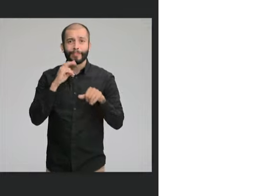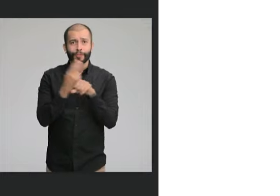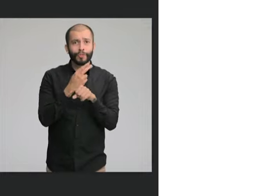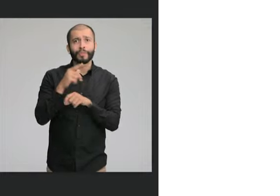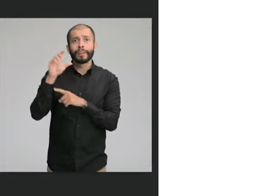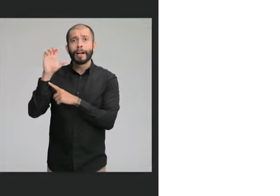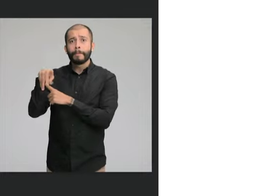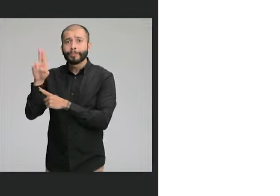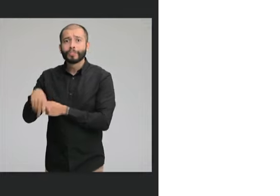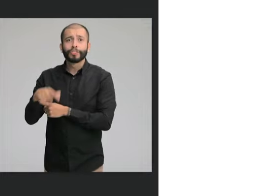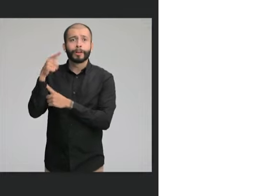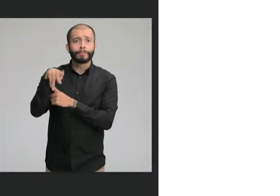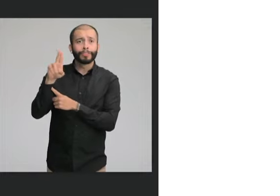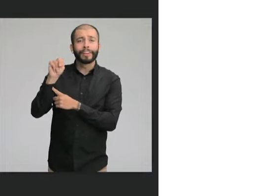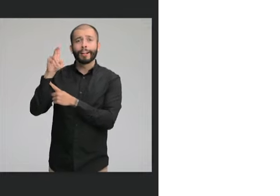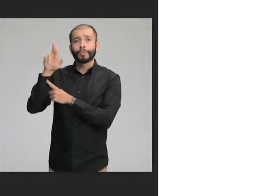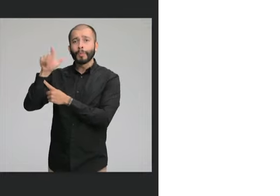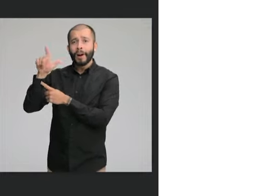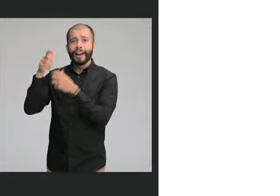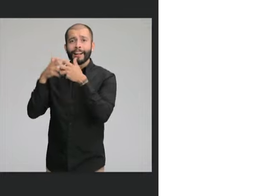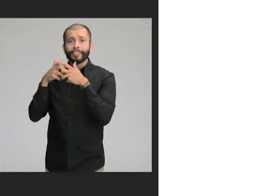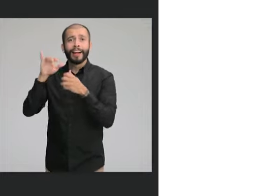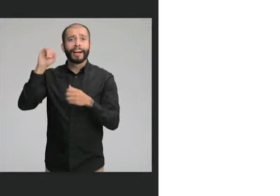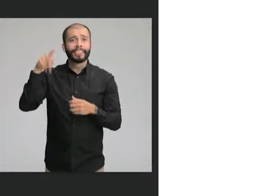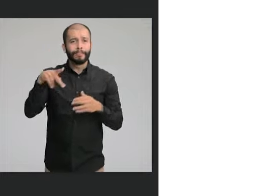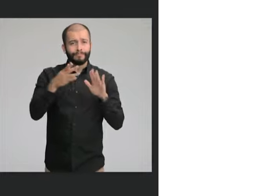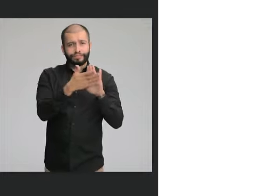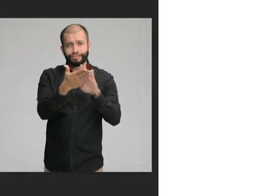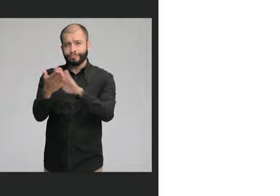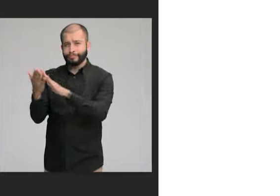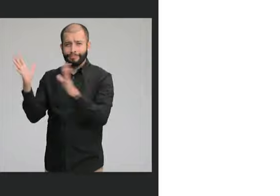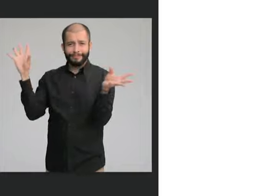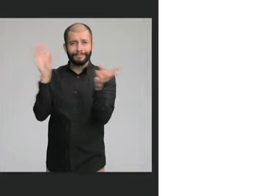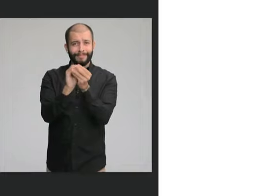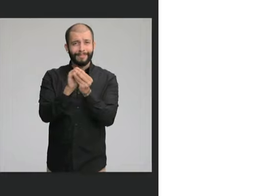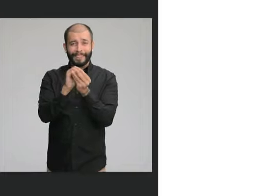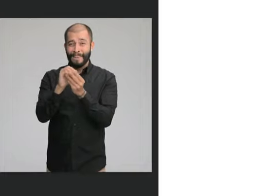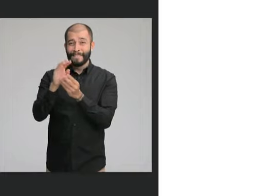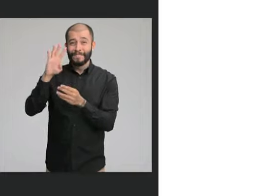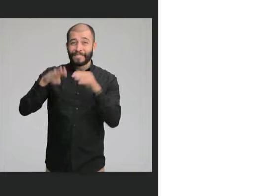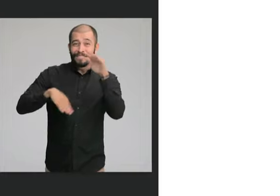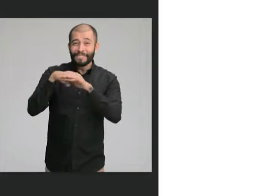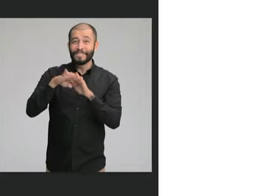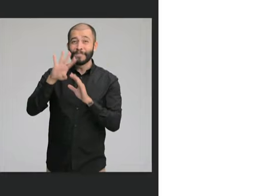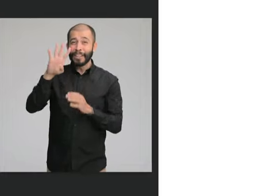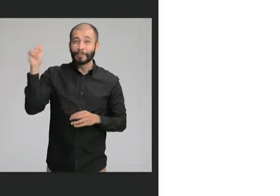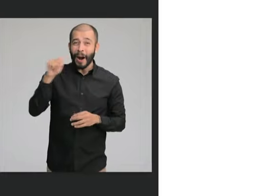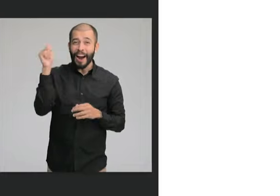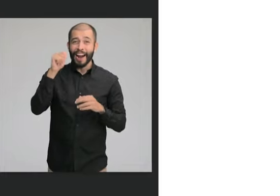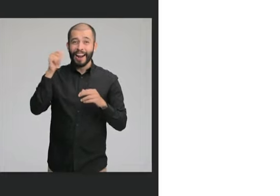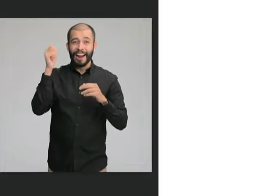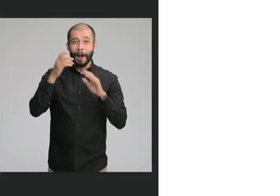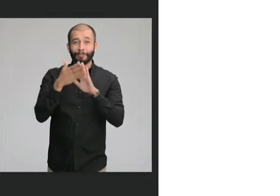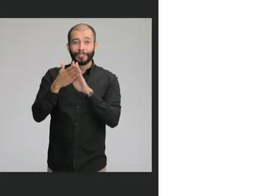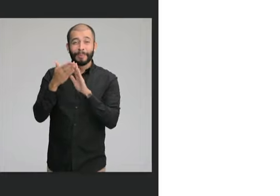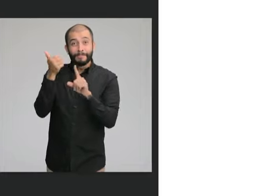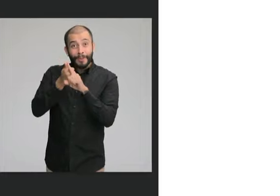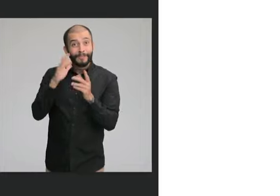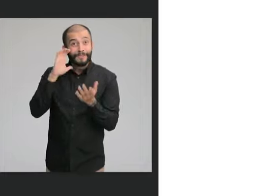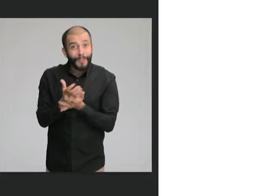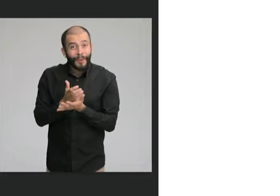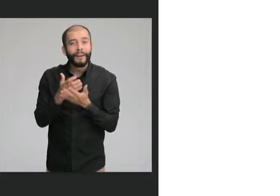uses a CPU, GPU, neural engine, and ISP to perform up to 4 trillion operations per photo.